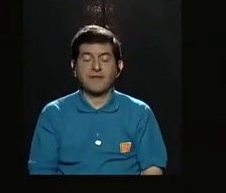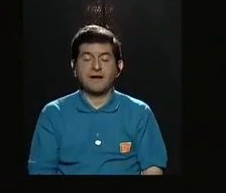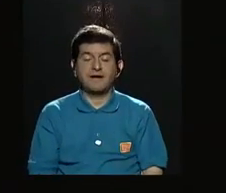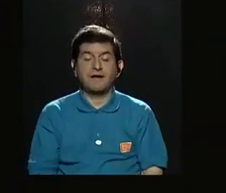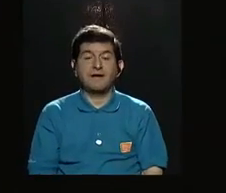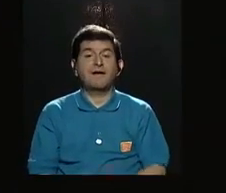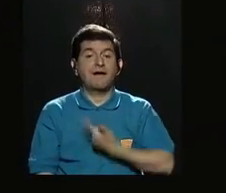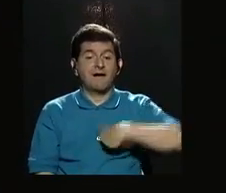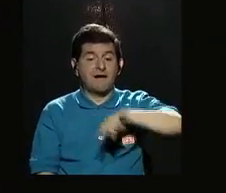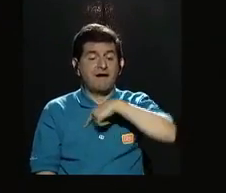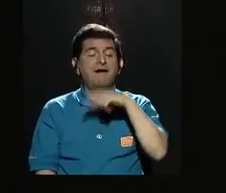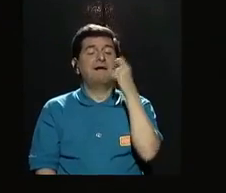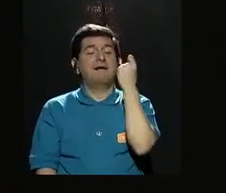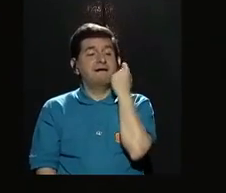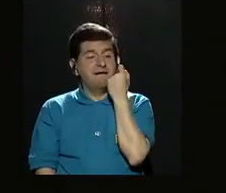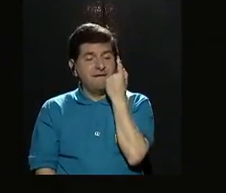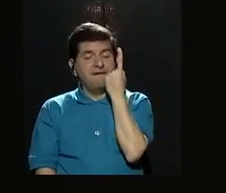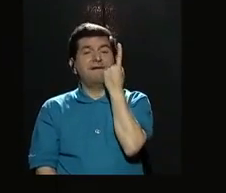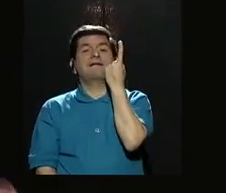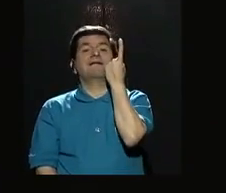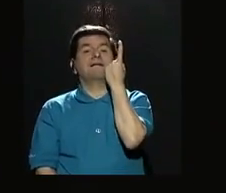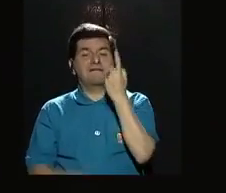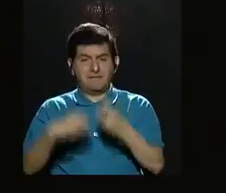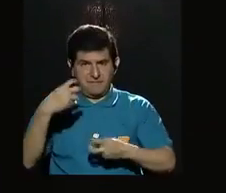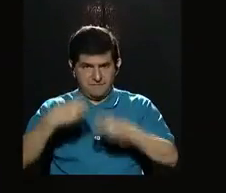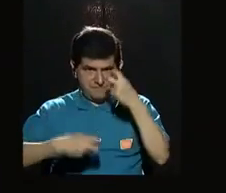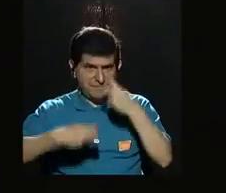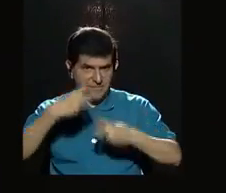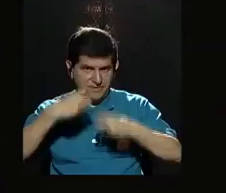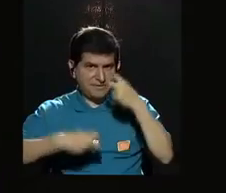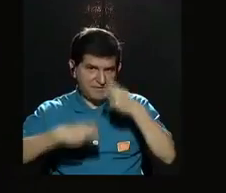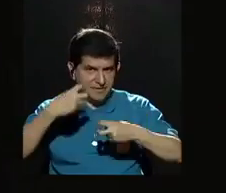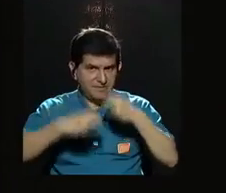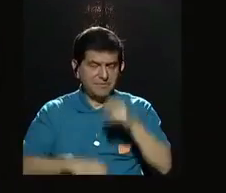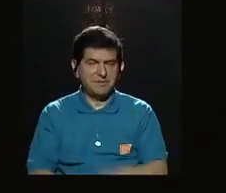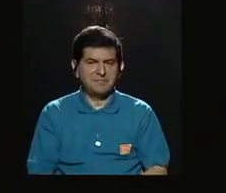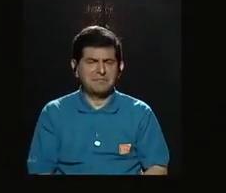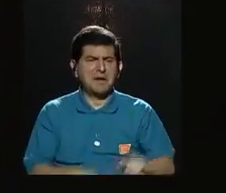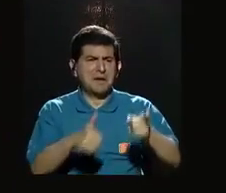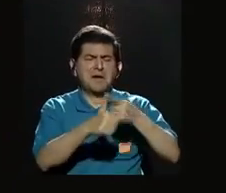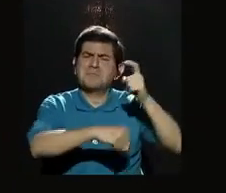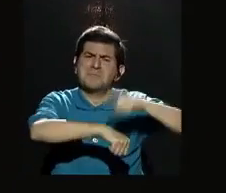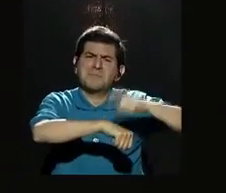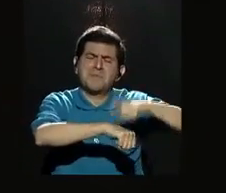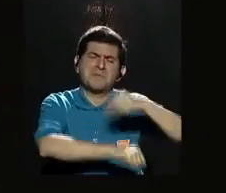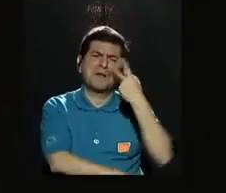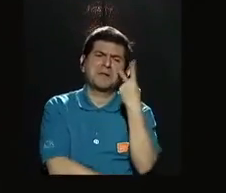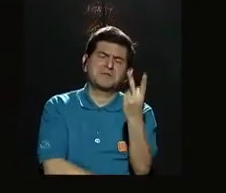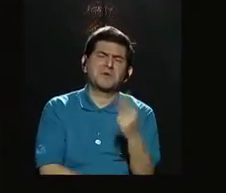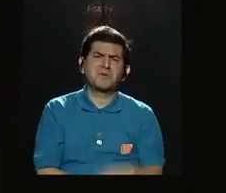that issues that might appear initially to be minor and marginal